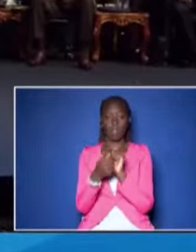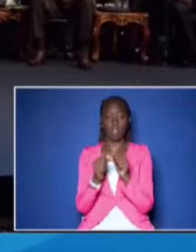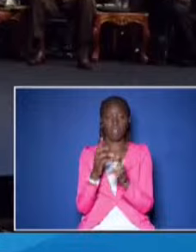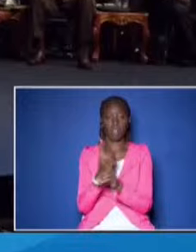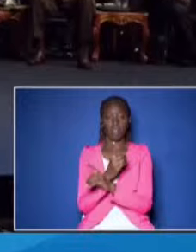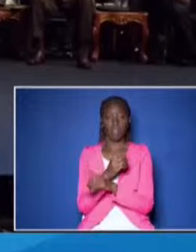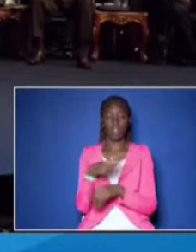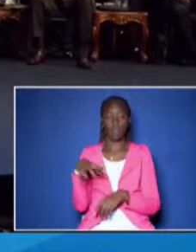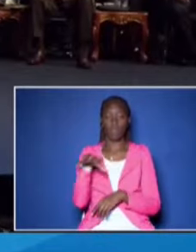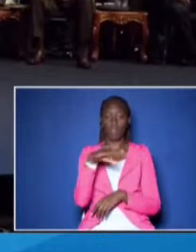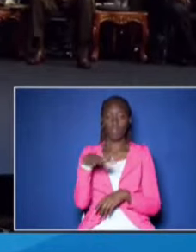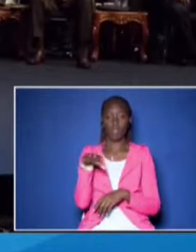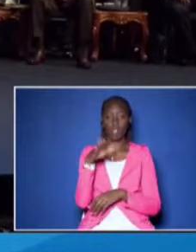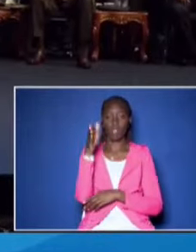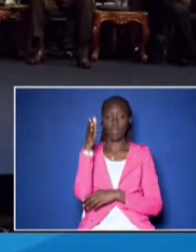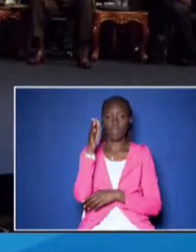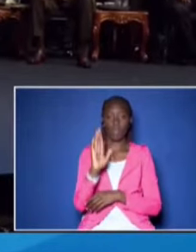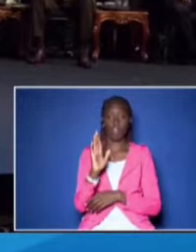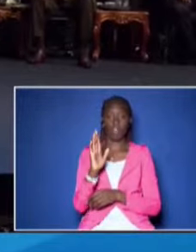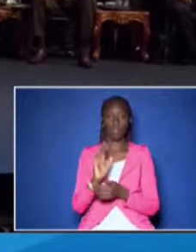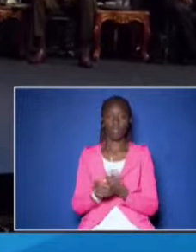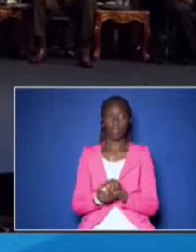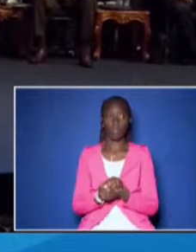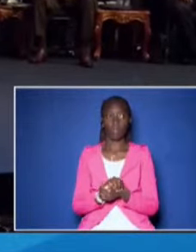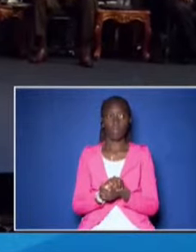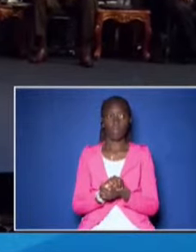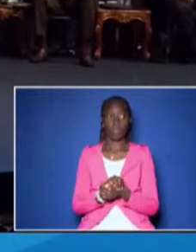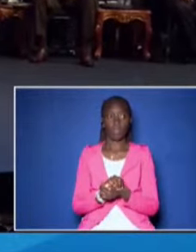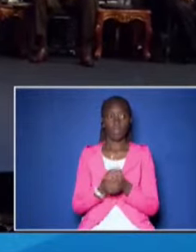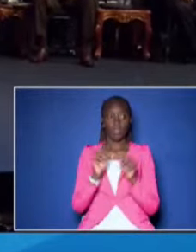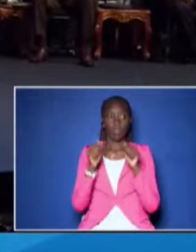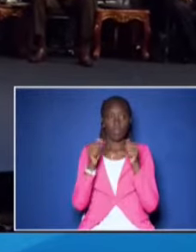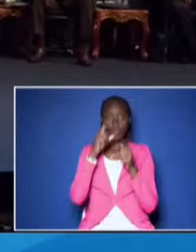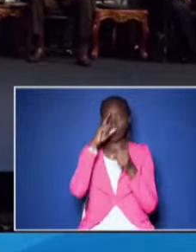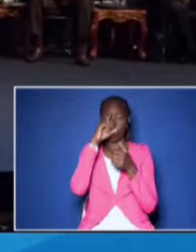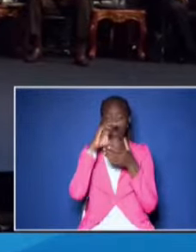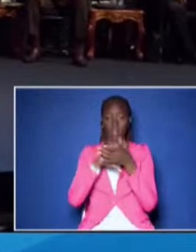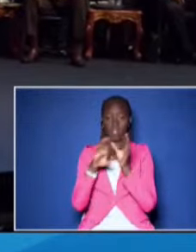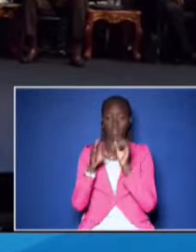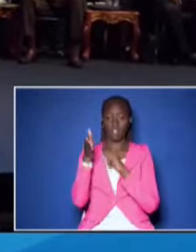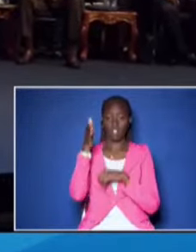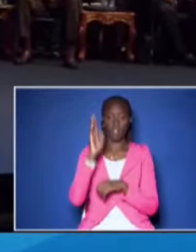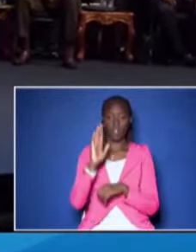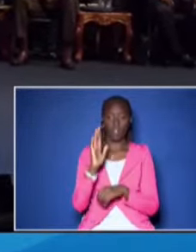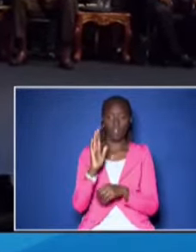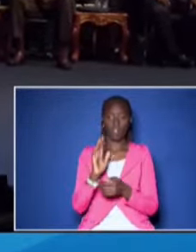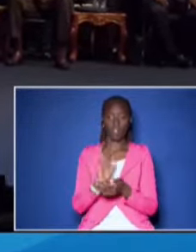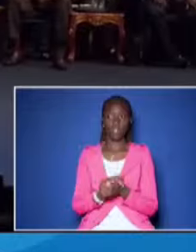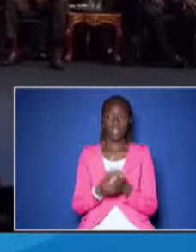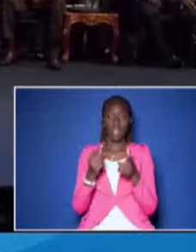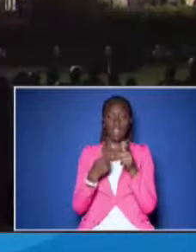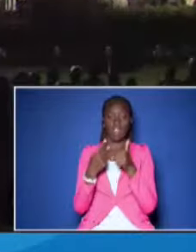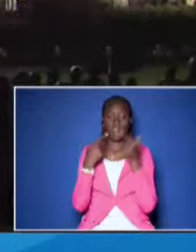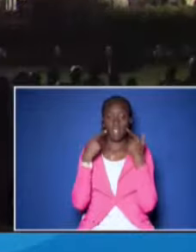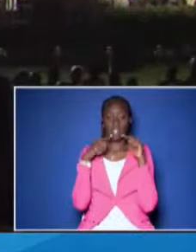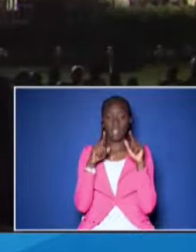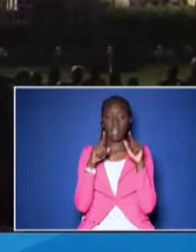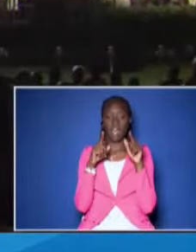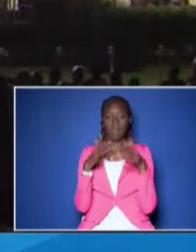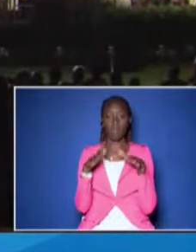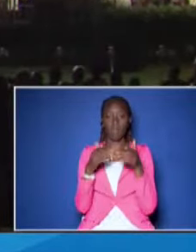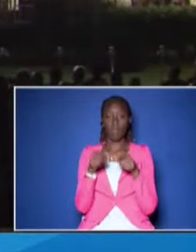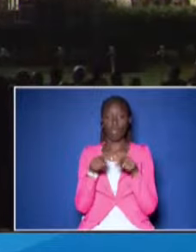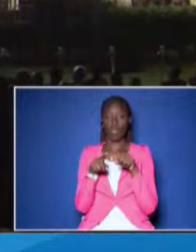the presence of God Abraham believed in God and he declared him